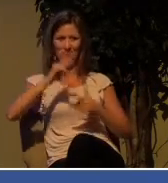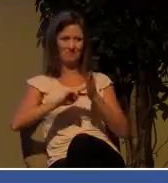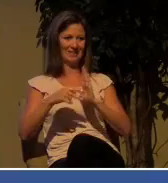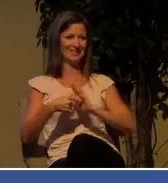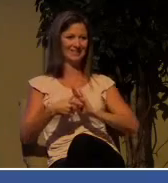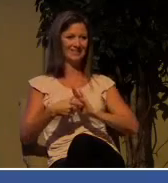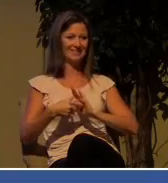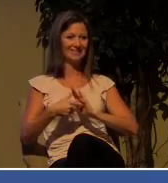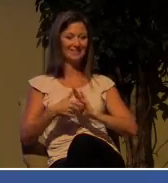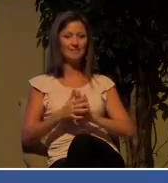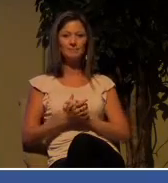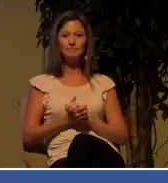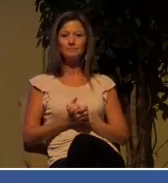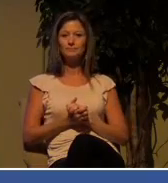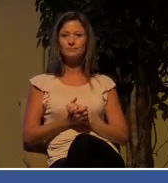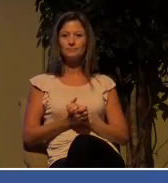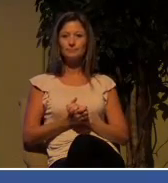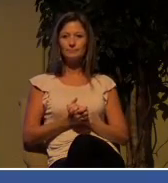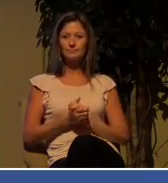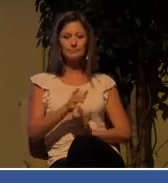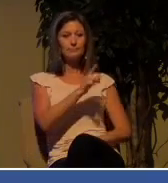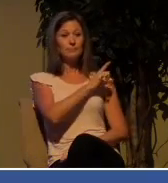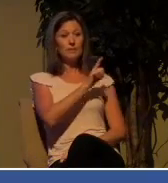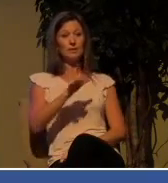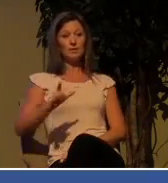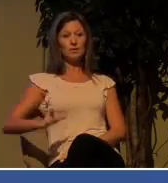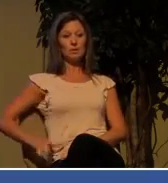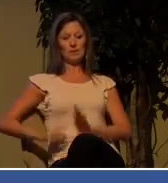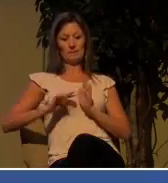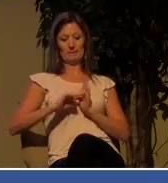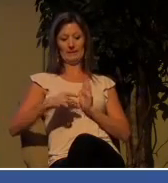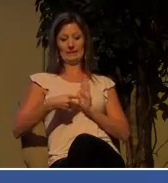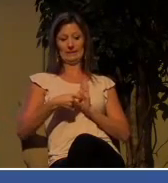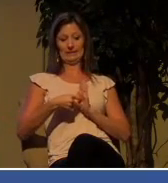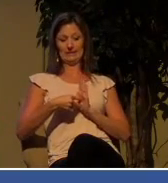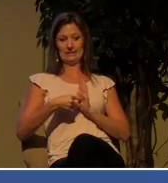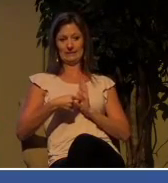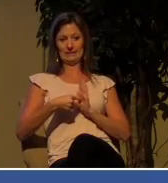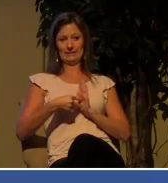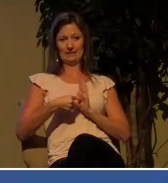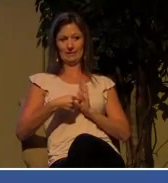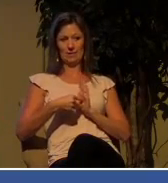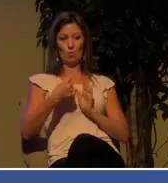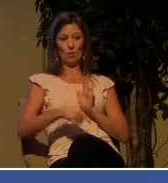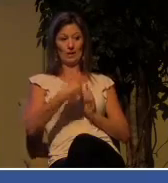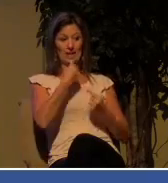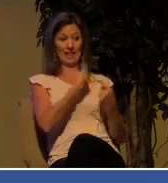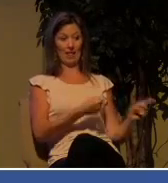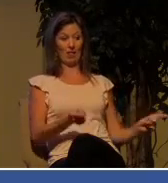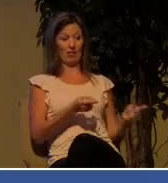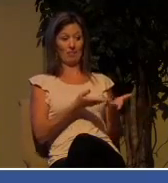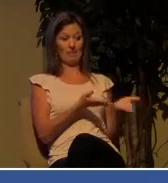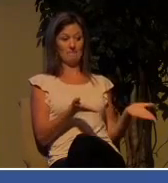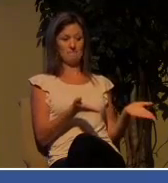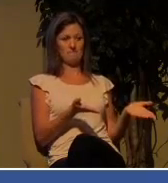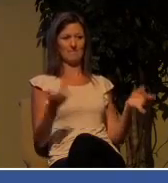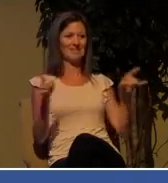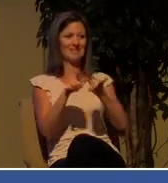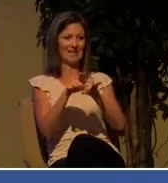You know, the Lord's agenda that he spoke to them is the very same agenda that he has for